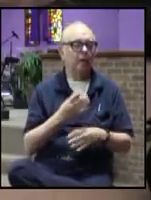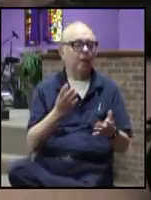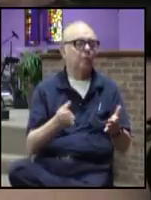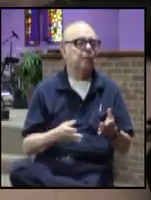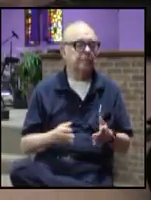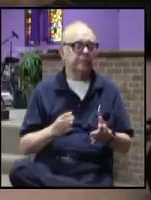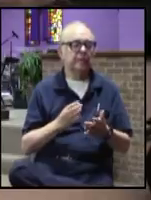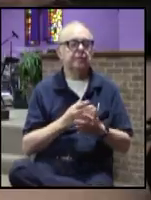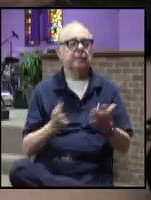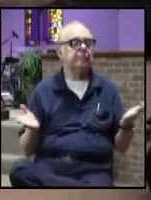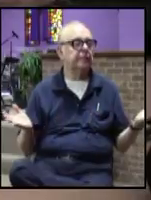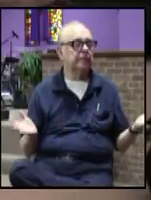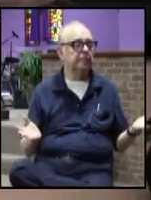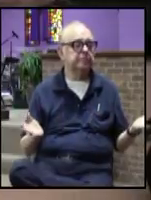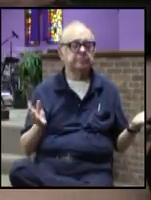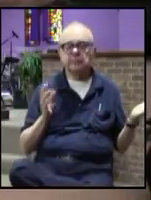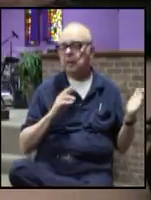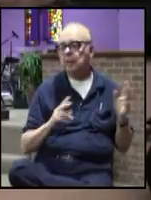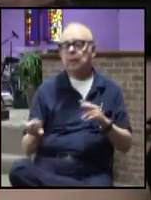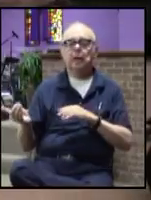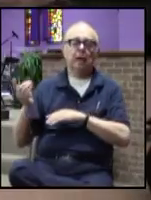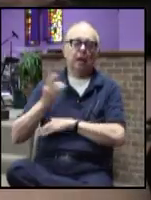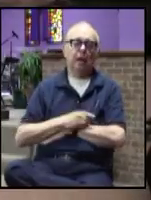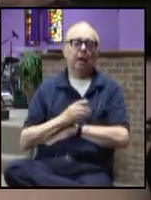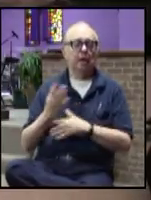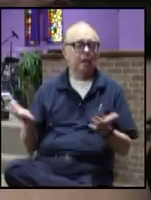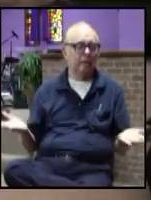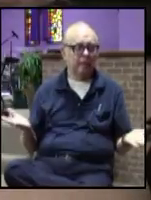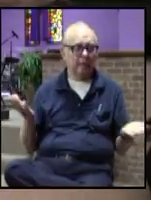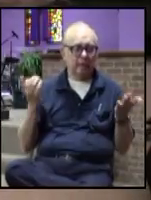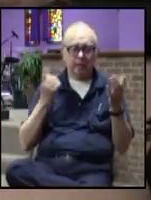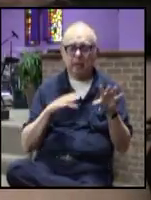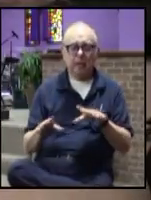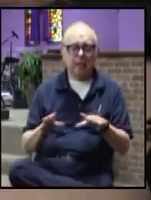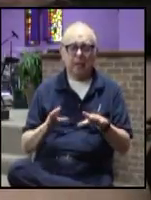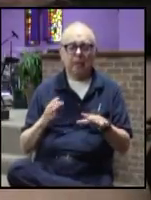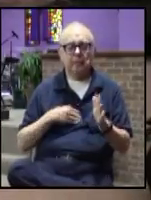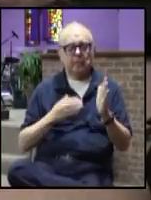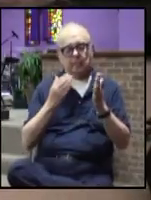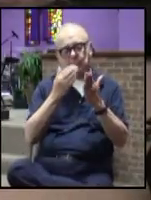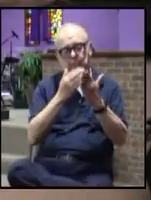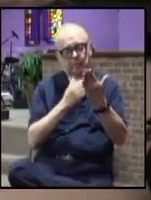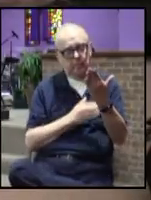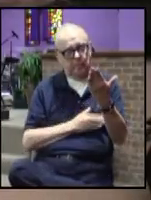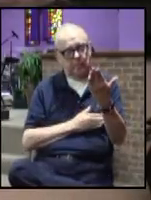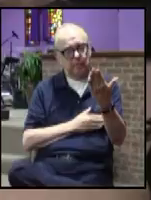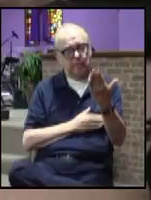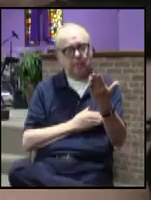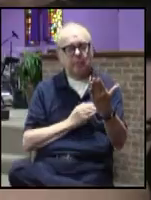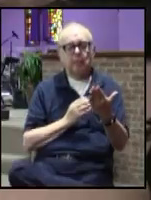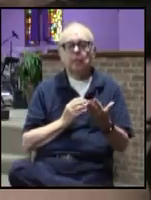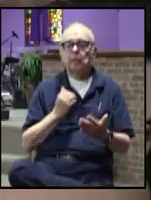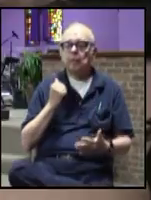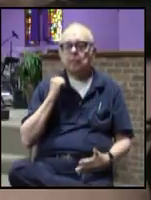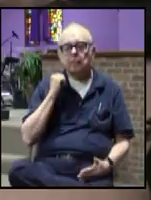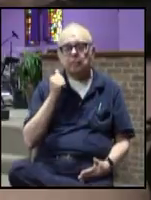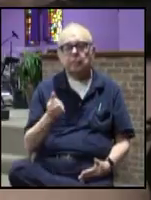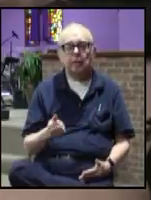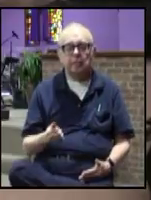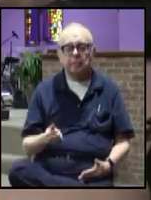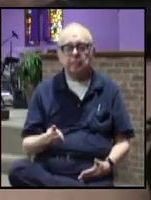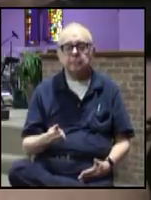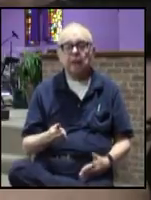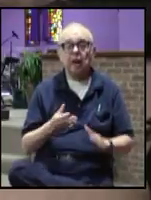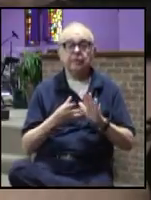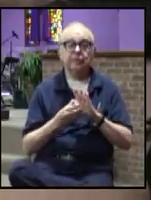over and wants something else. And I look back at the end of the day of everything that I had to do on my to-do list, and guess what I've got for tomorrow? I